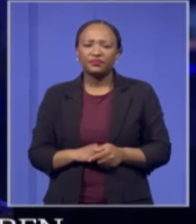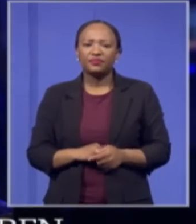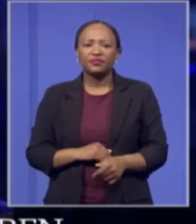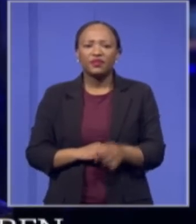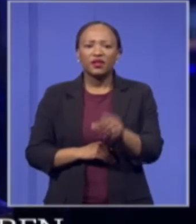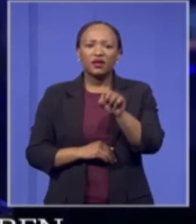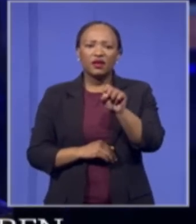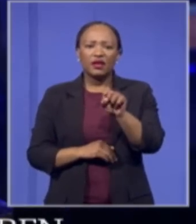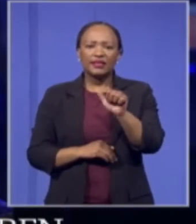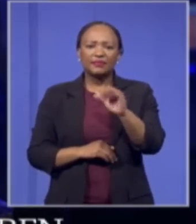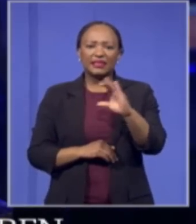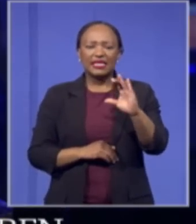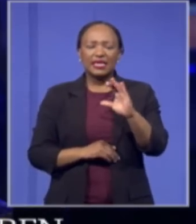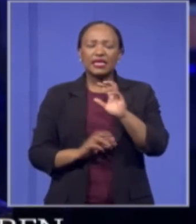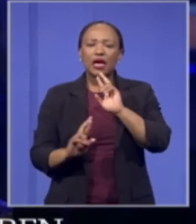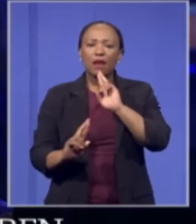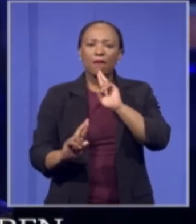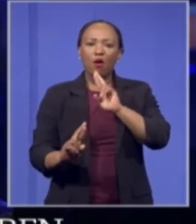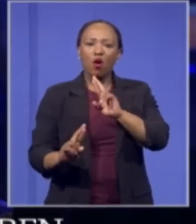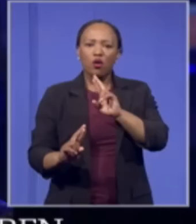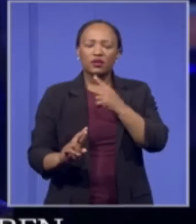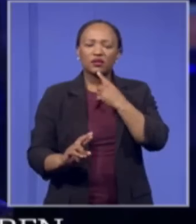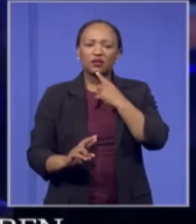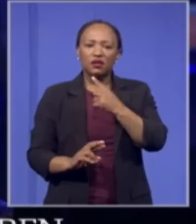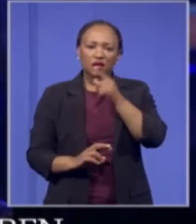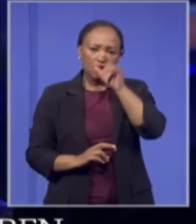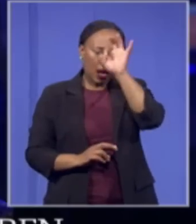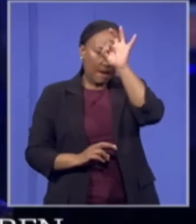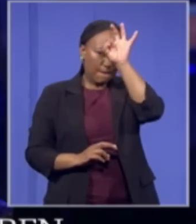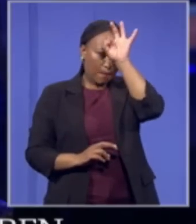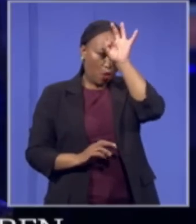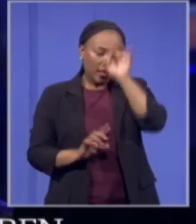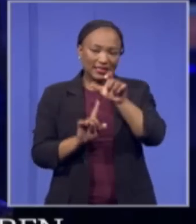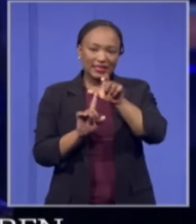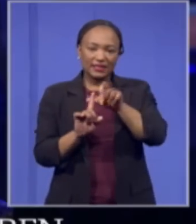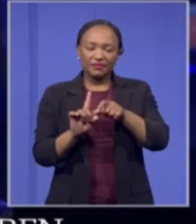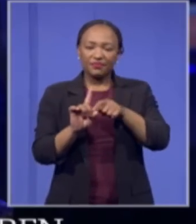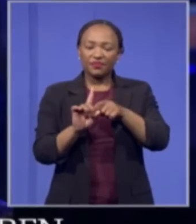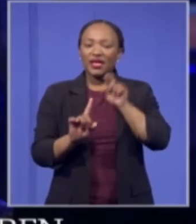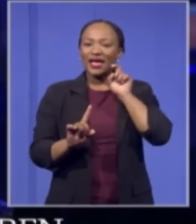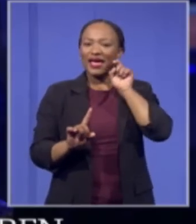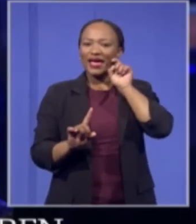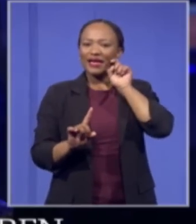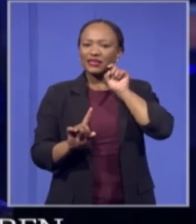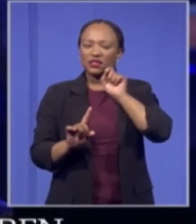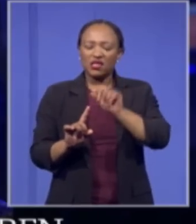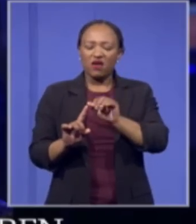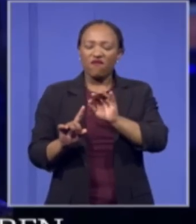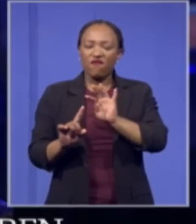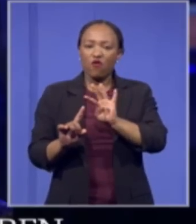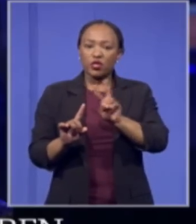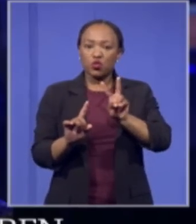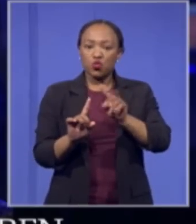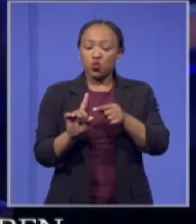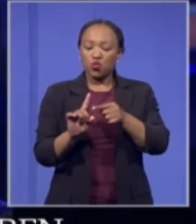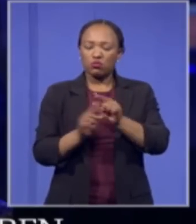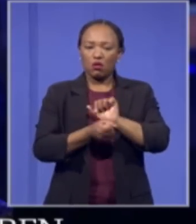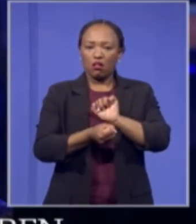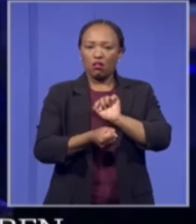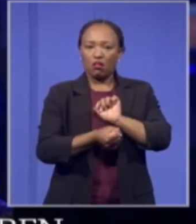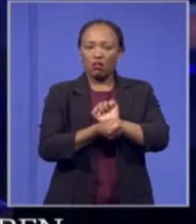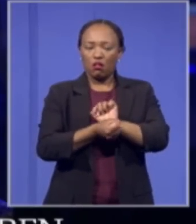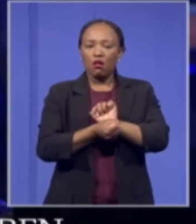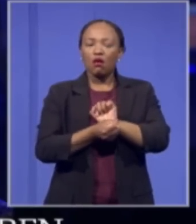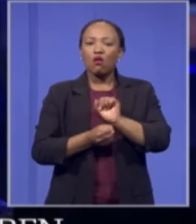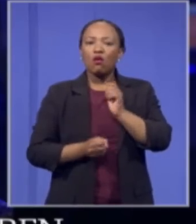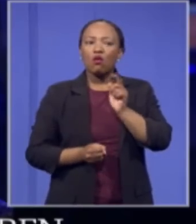SABC e tlalehile hore lepolesa la dilemo tse 42 le tshwerwe maobane mabapi le ho kutelwa ha motjha ya